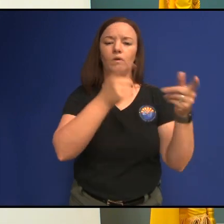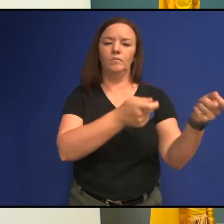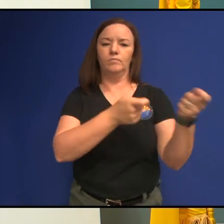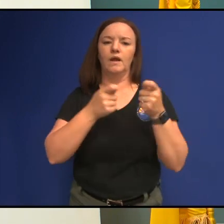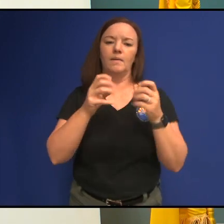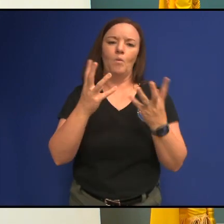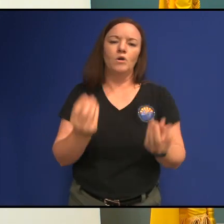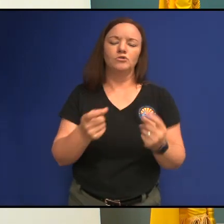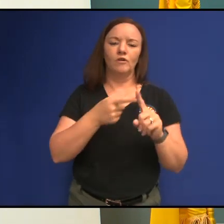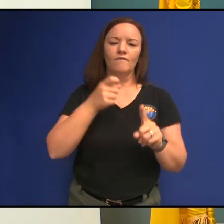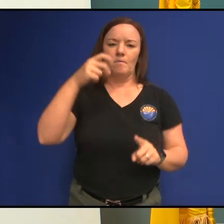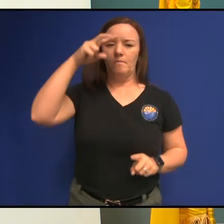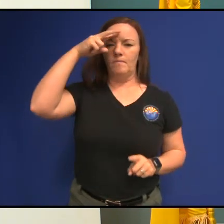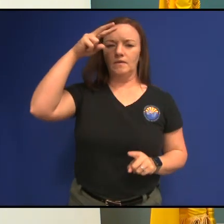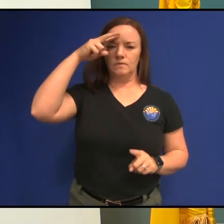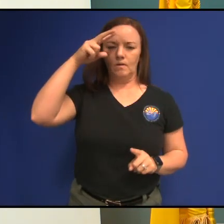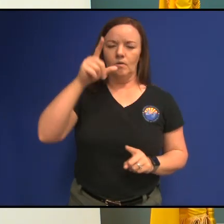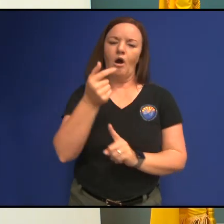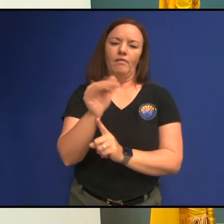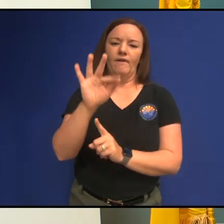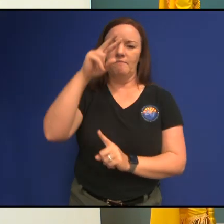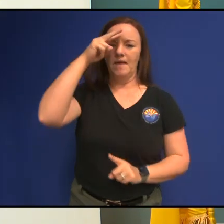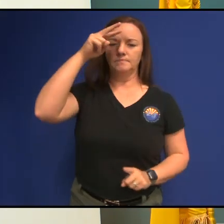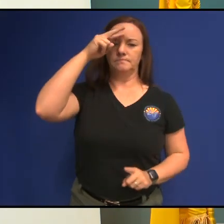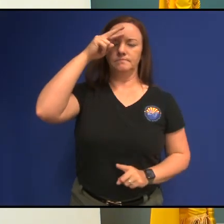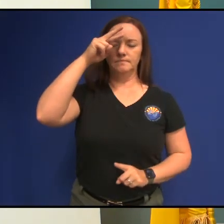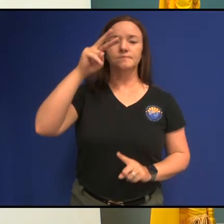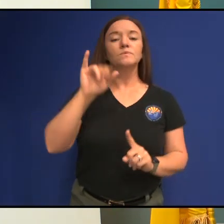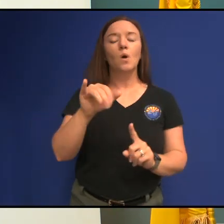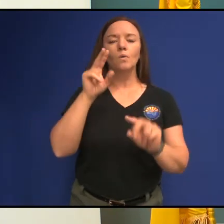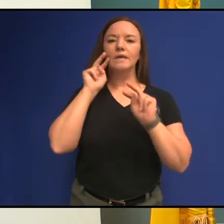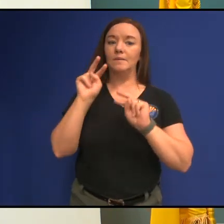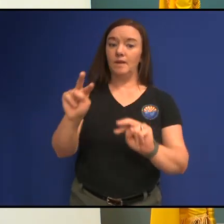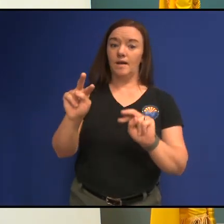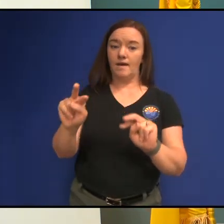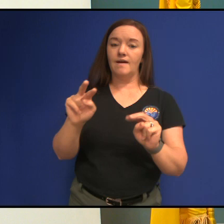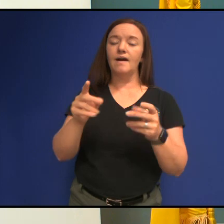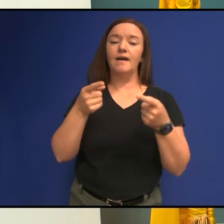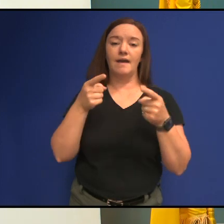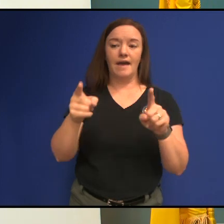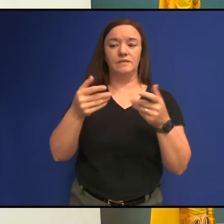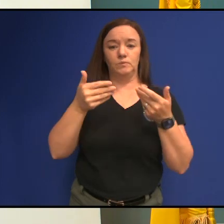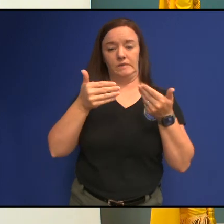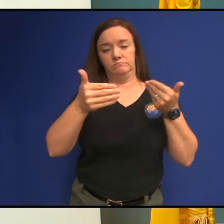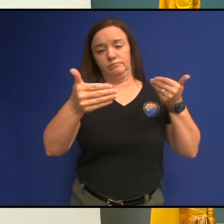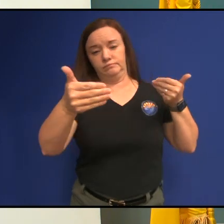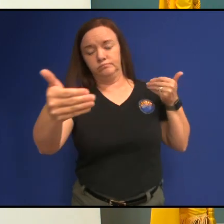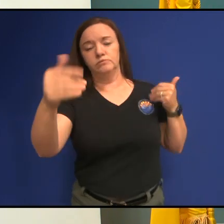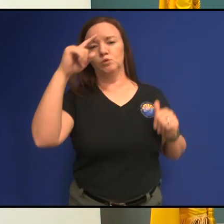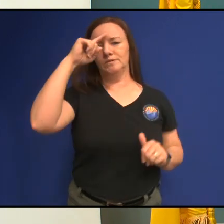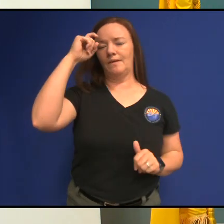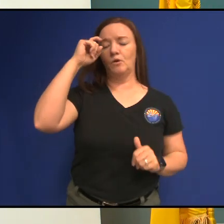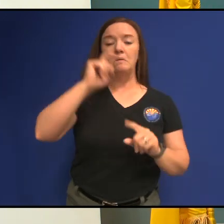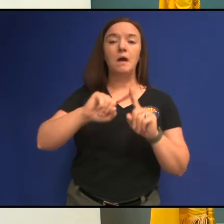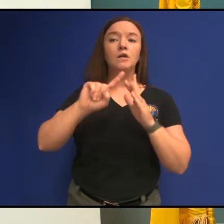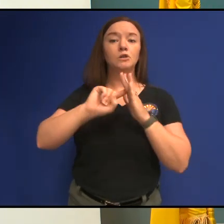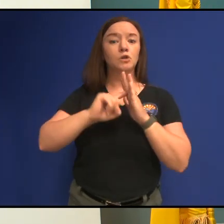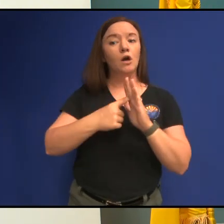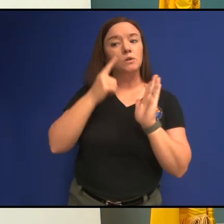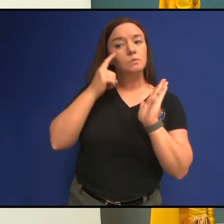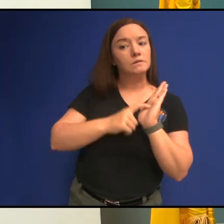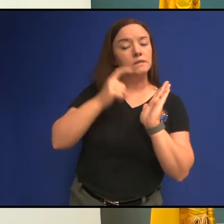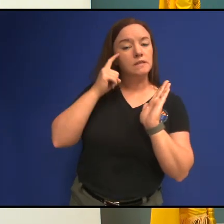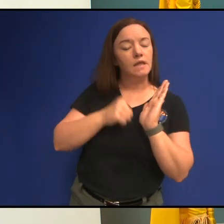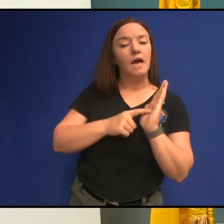on watching as we head more and more into the summer. But we're starting to get hints of that here at the end of the week,